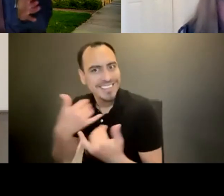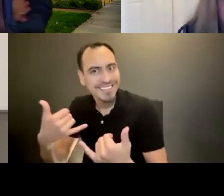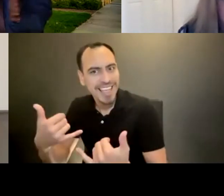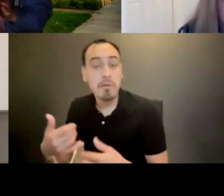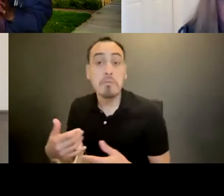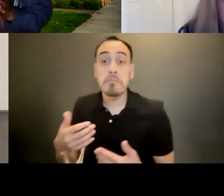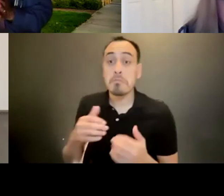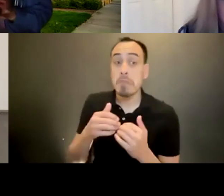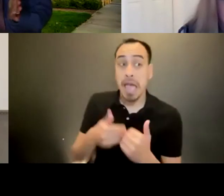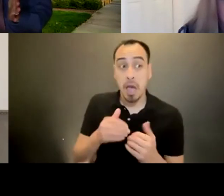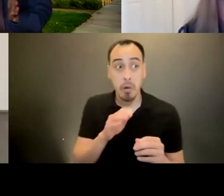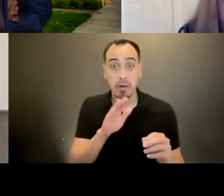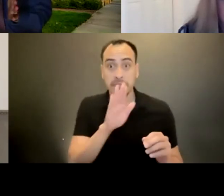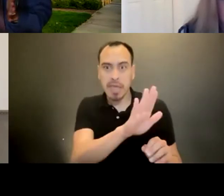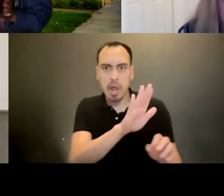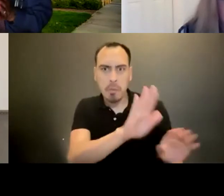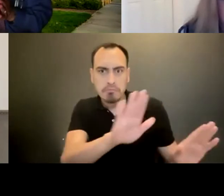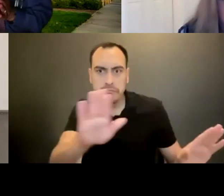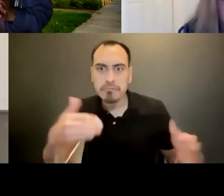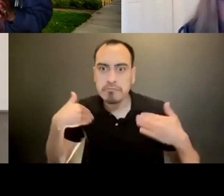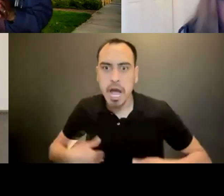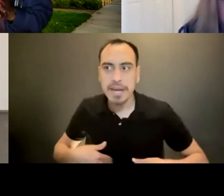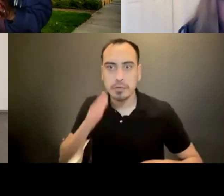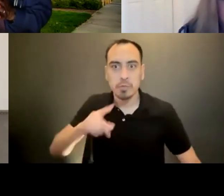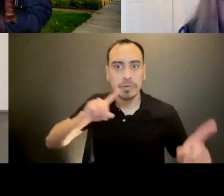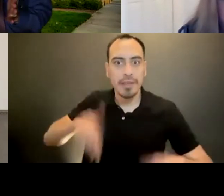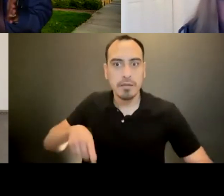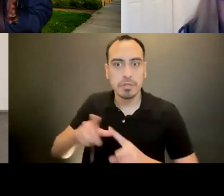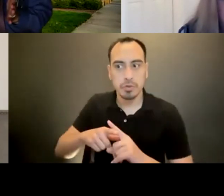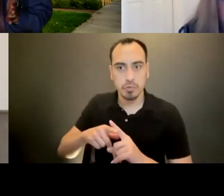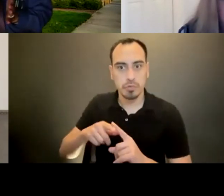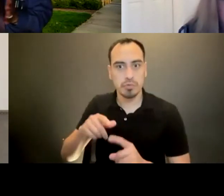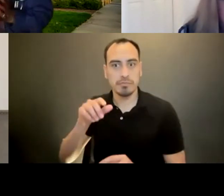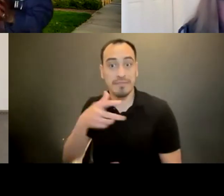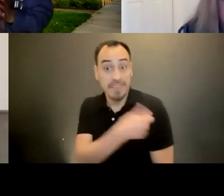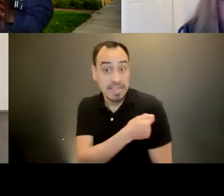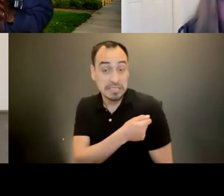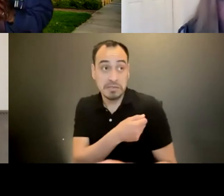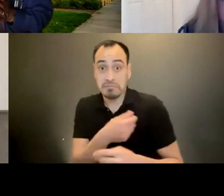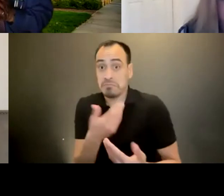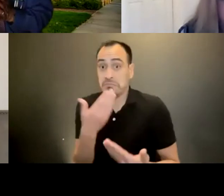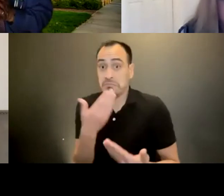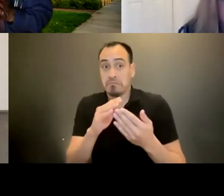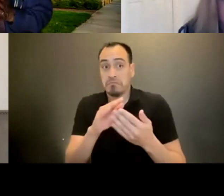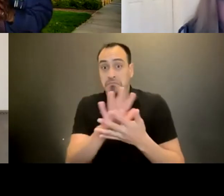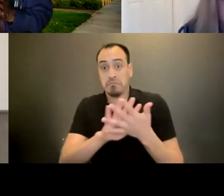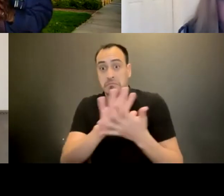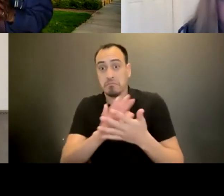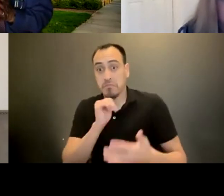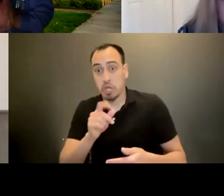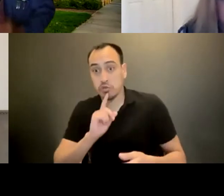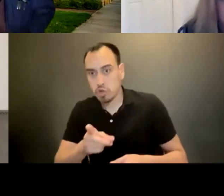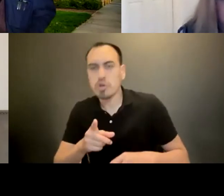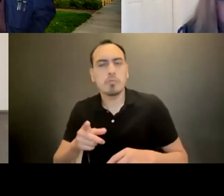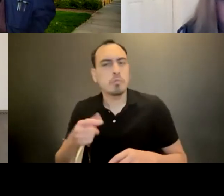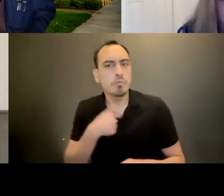group still is unclear. And so further information should be available as